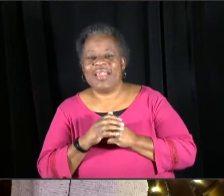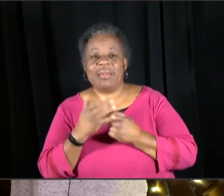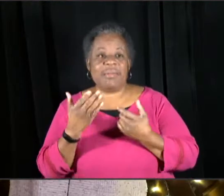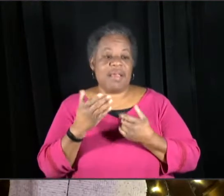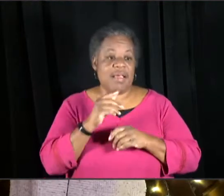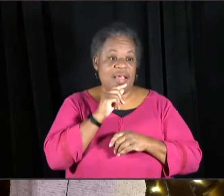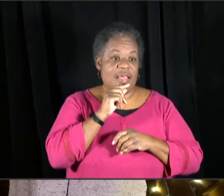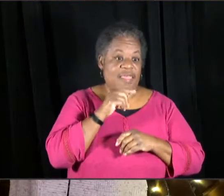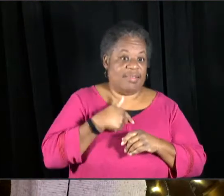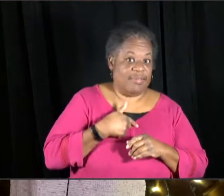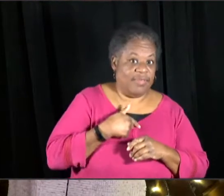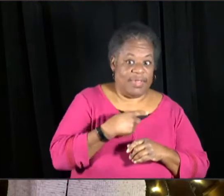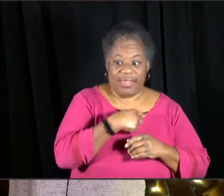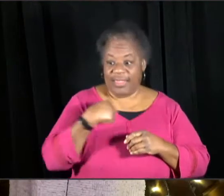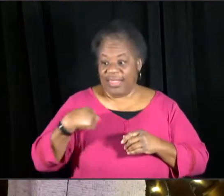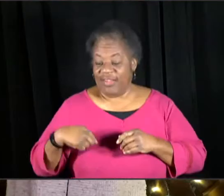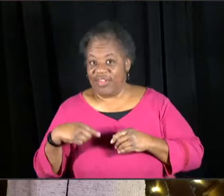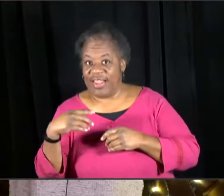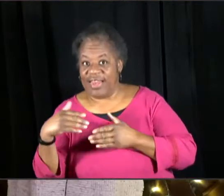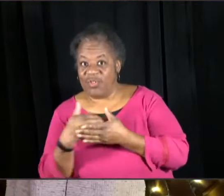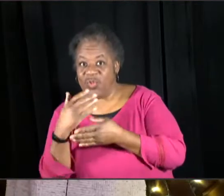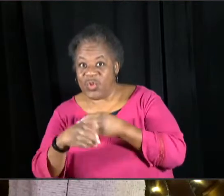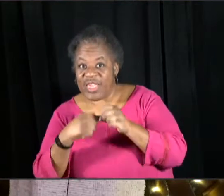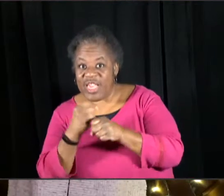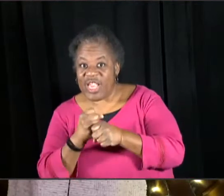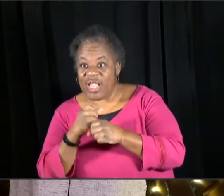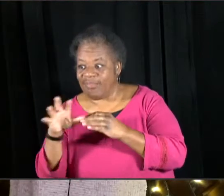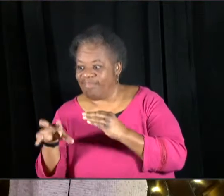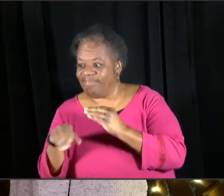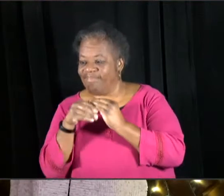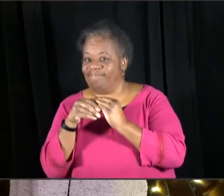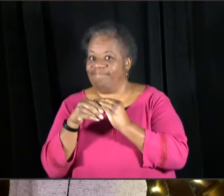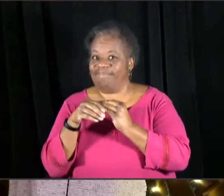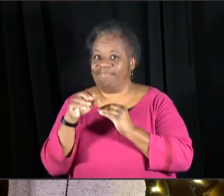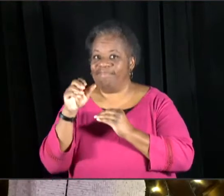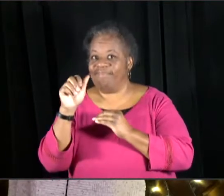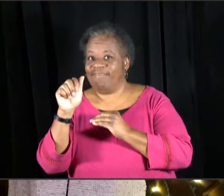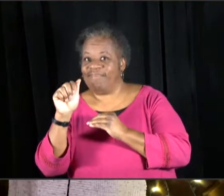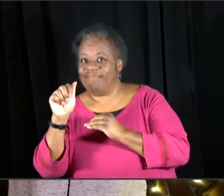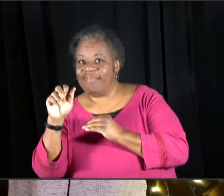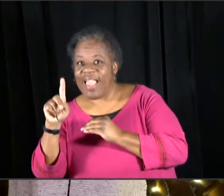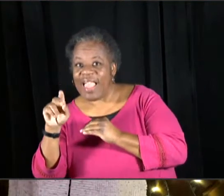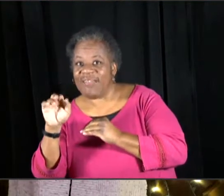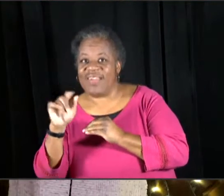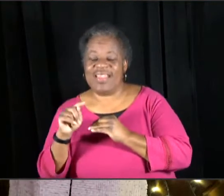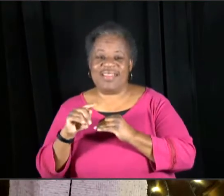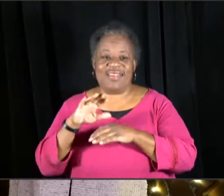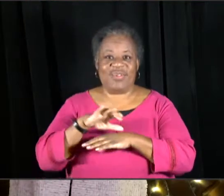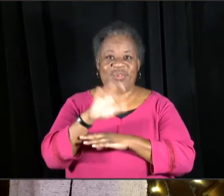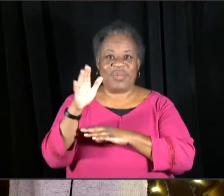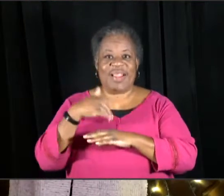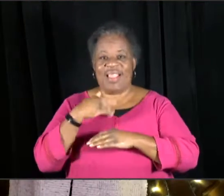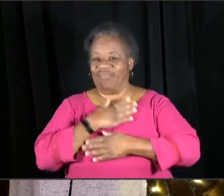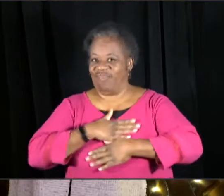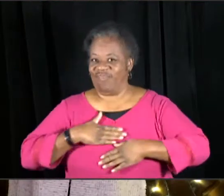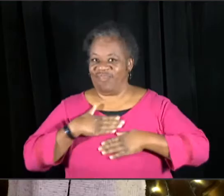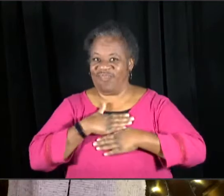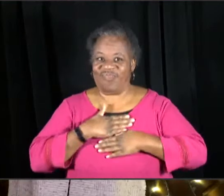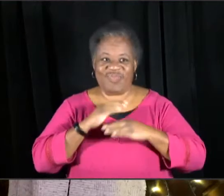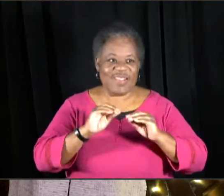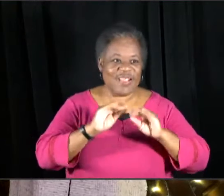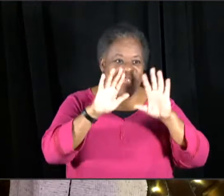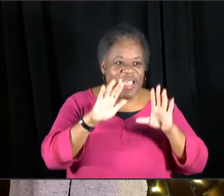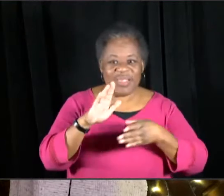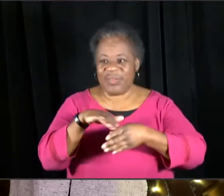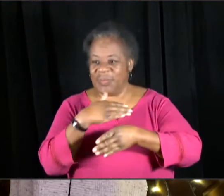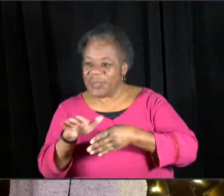Thanksgiving and Chinese New Year, I really love Advent and Christmas. When the nights are long and cold, the lights, the music, the special foods,